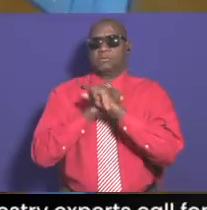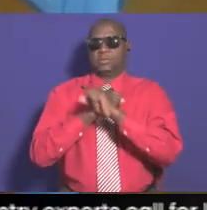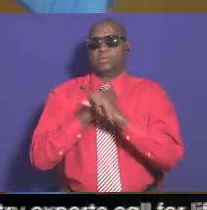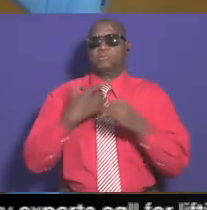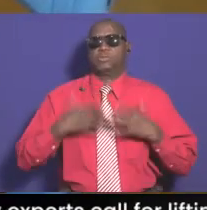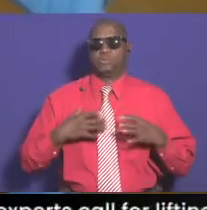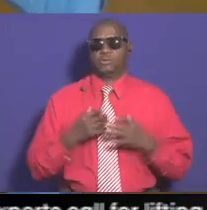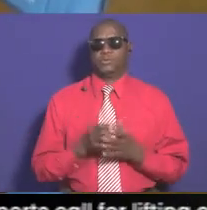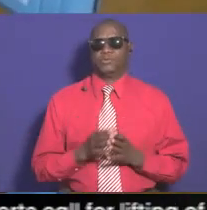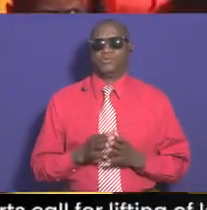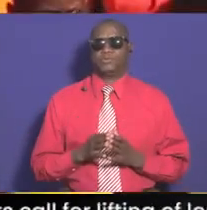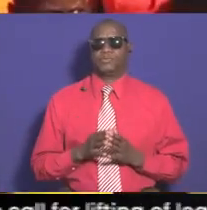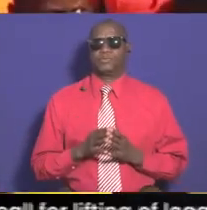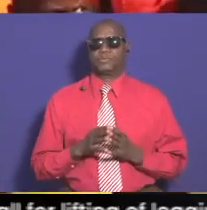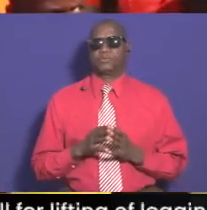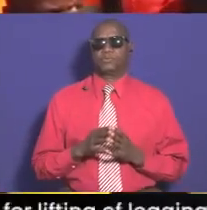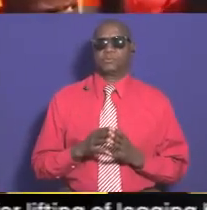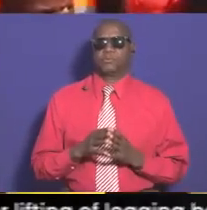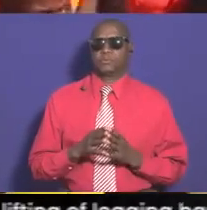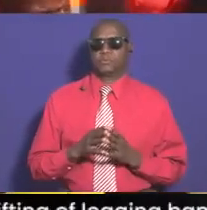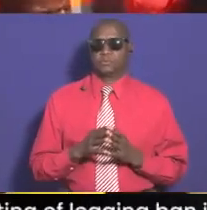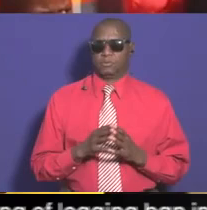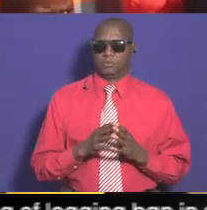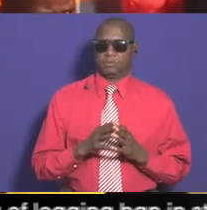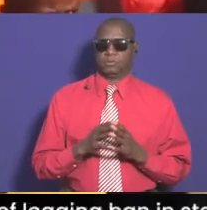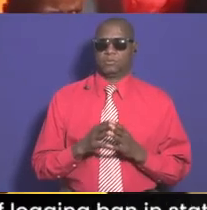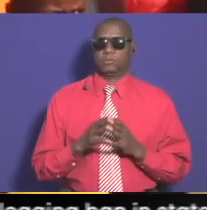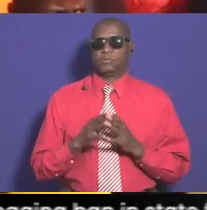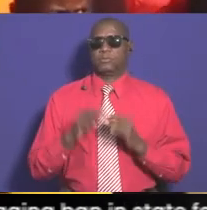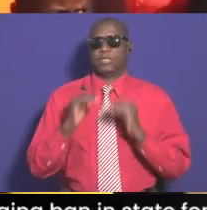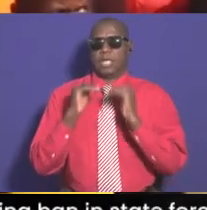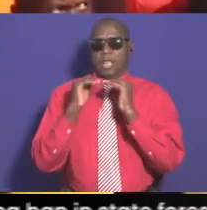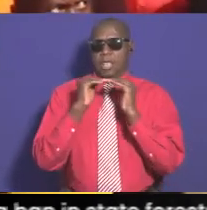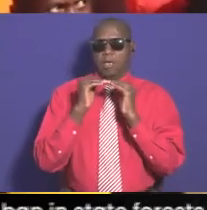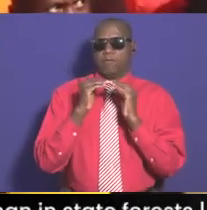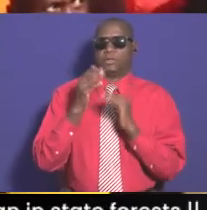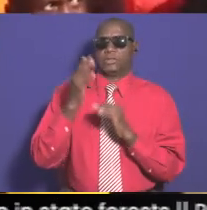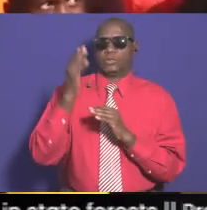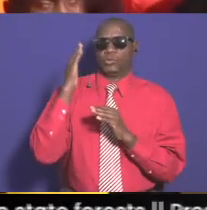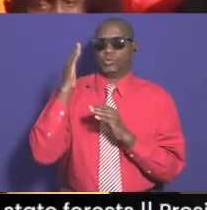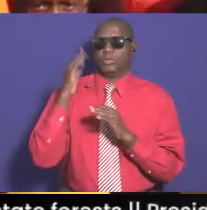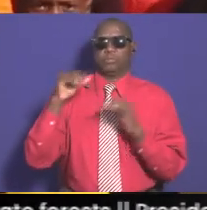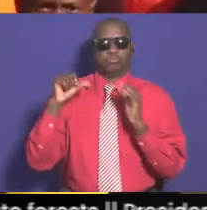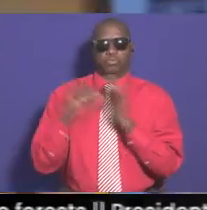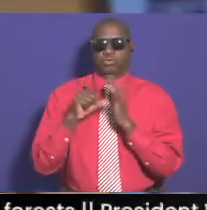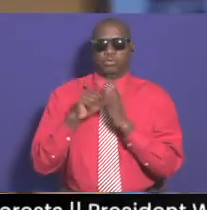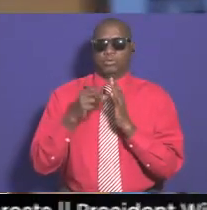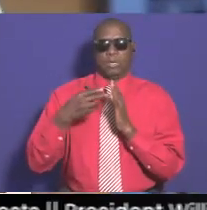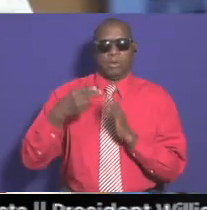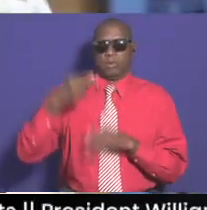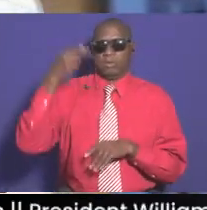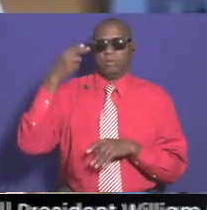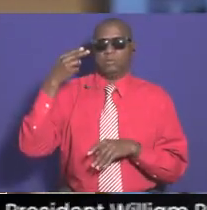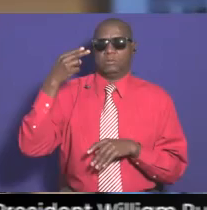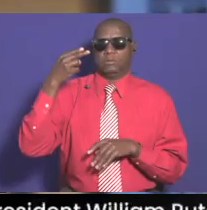people. The levels of insecurity in Bungoma is very high. Majambazi wanaua